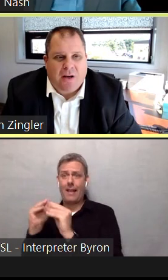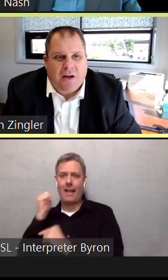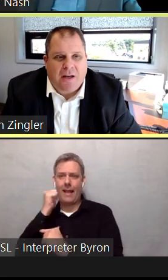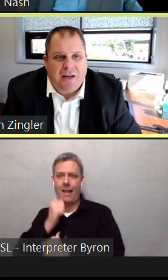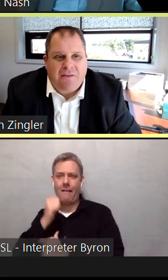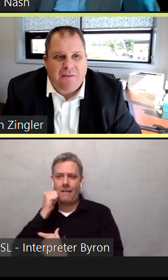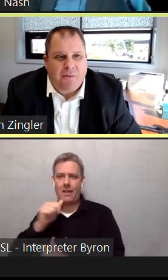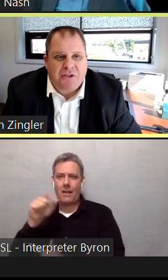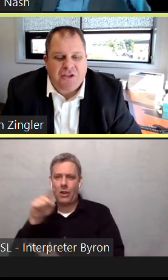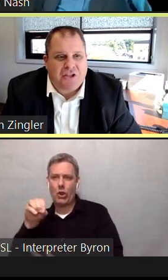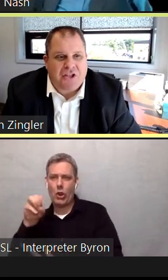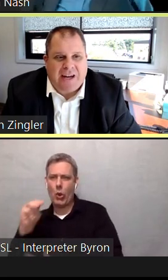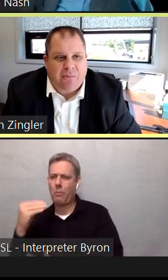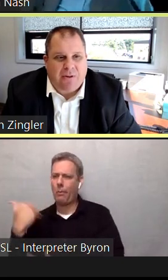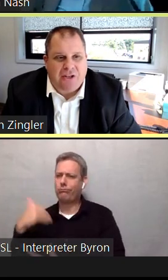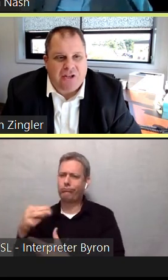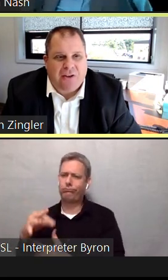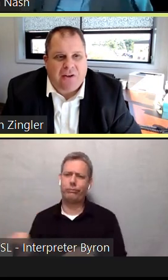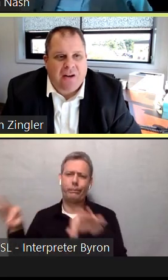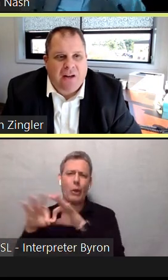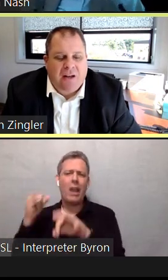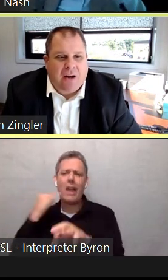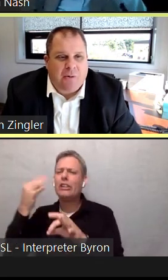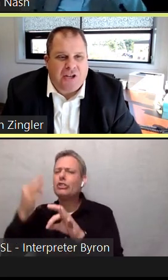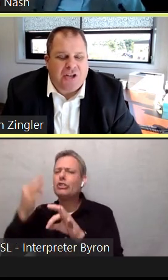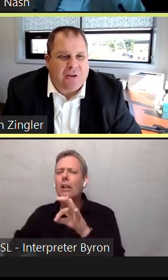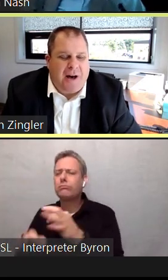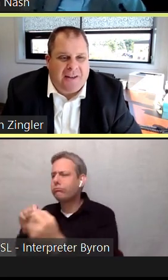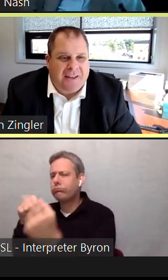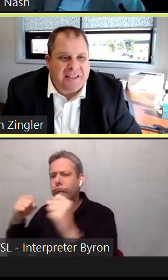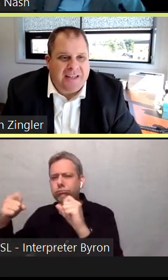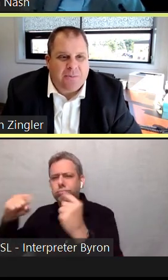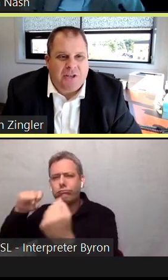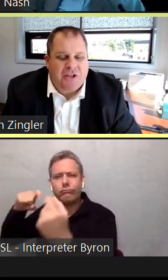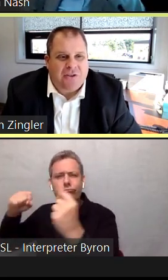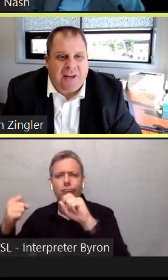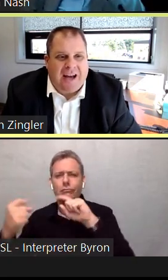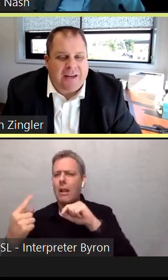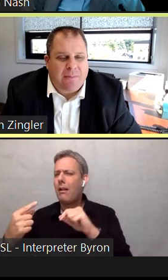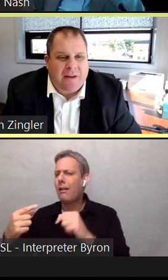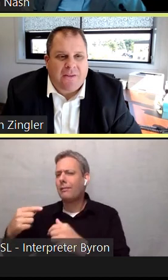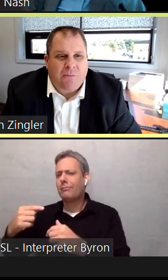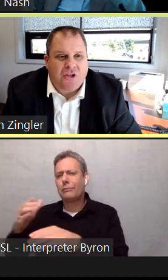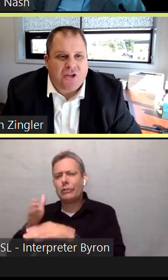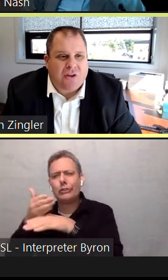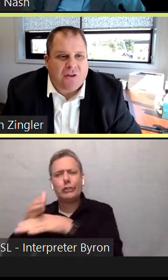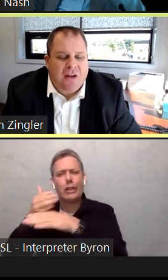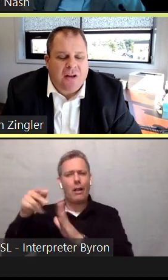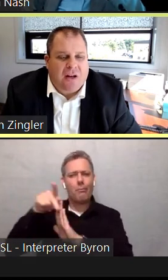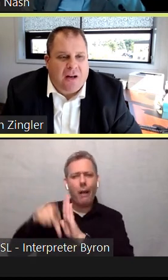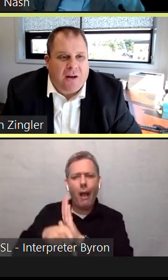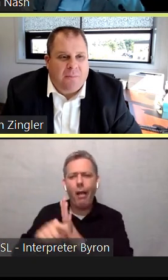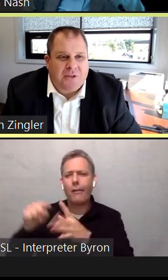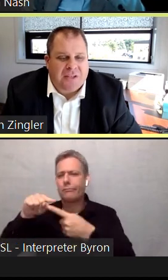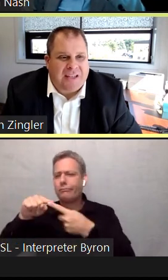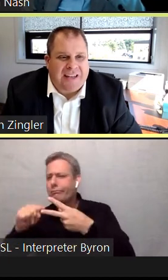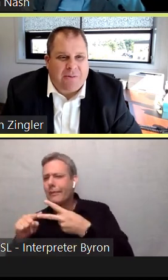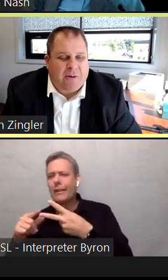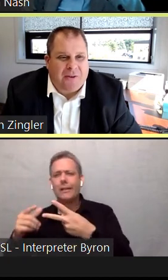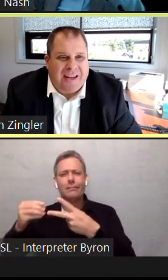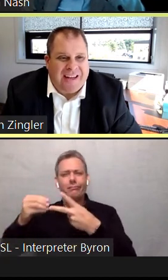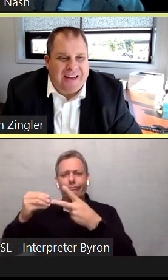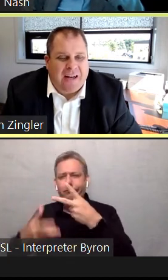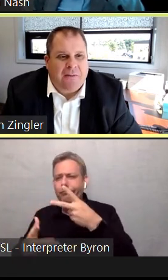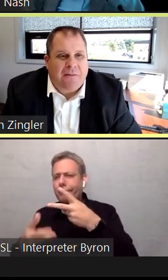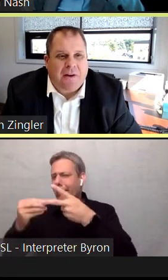Zoom, even if it was just to check in with each other. We shared policies, we shared documents, we shared just things that